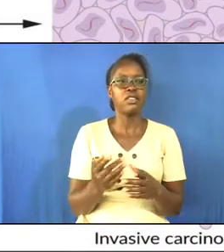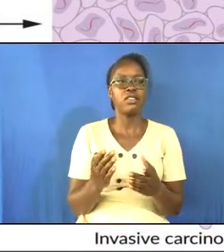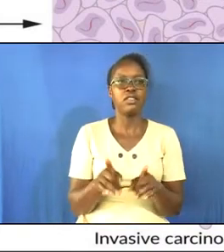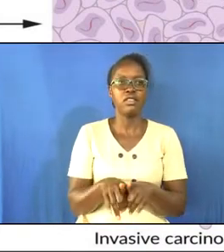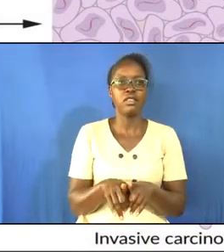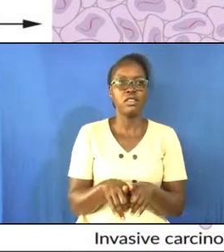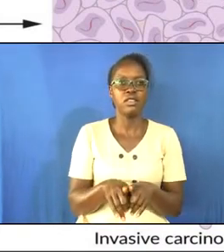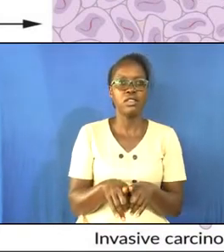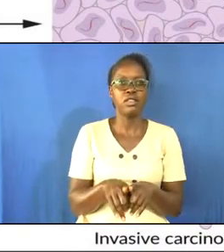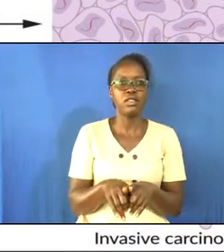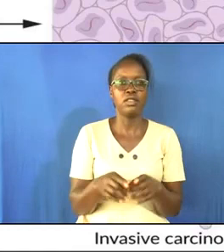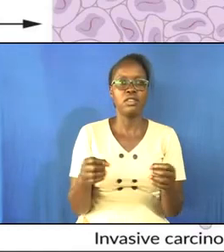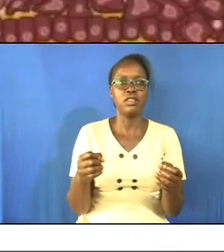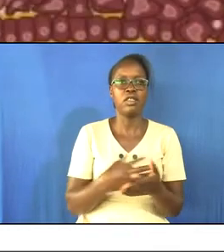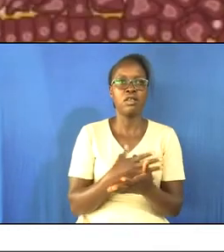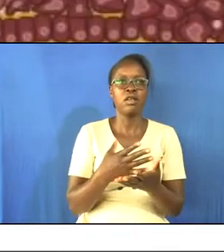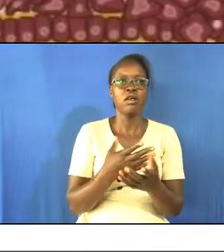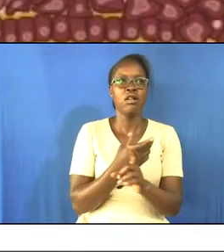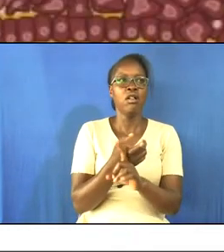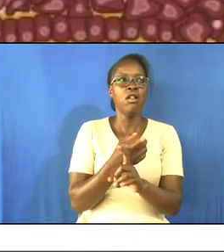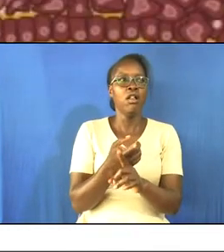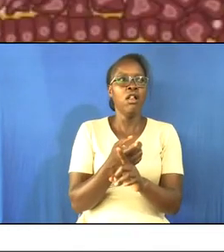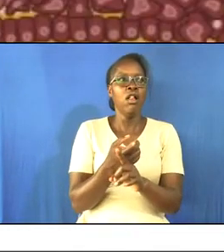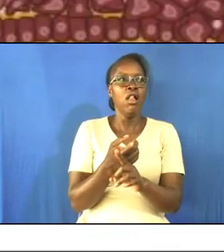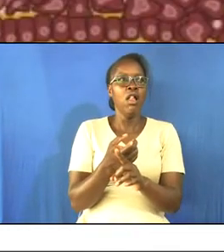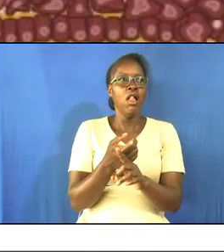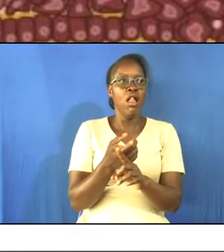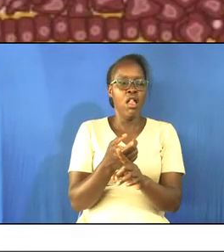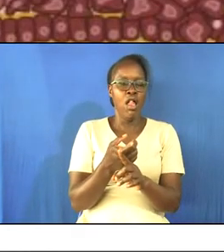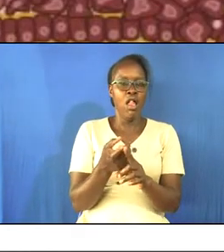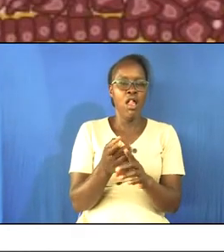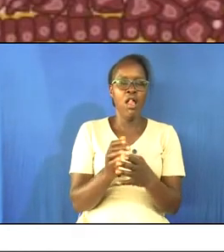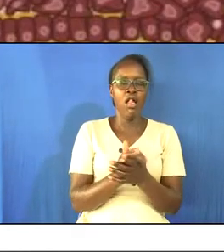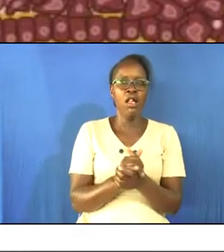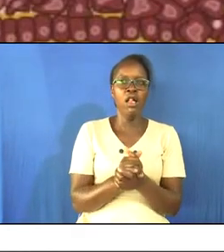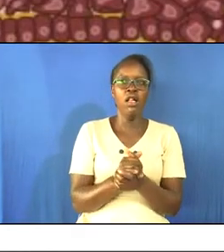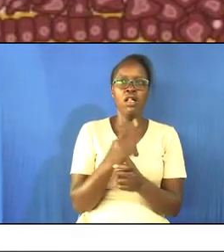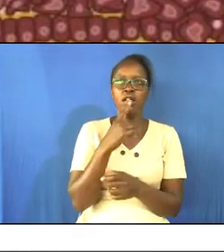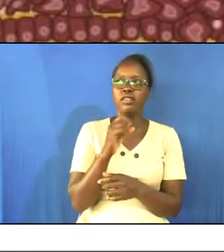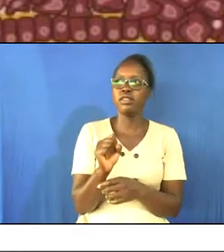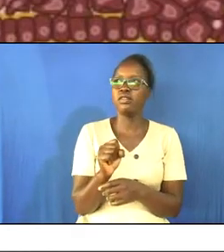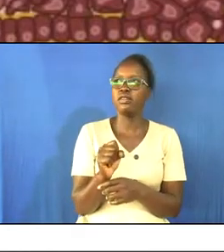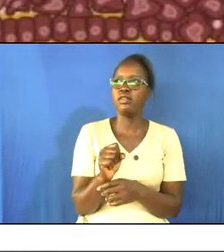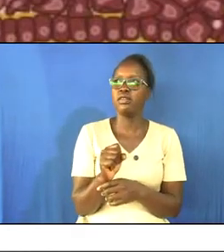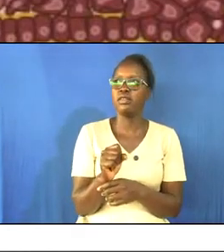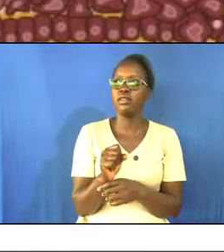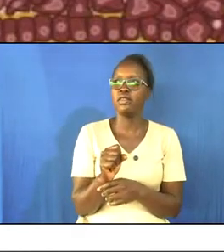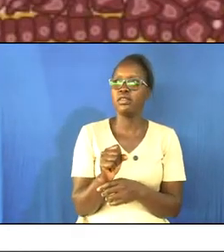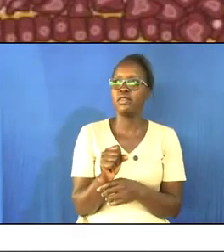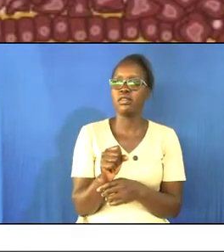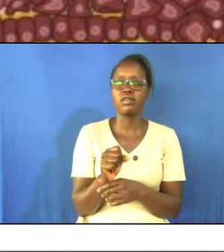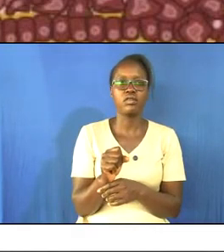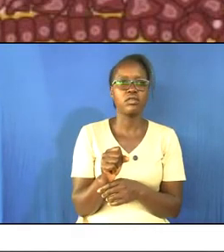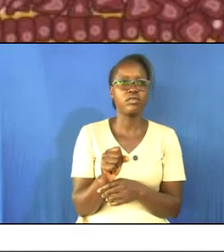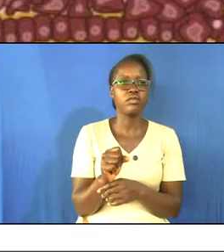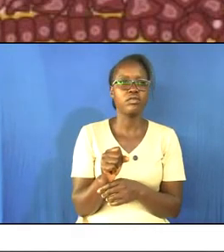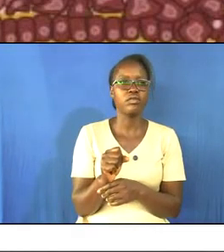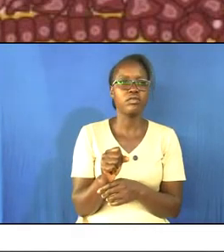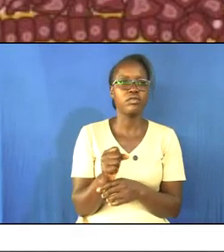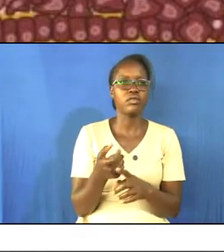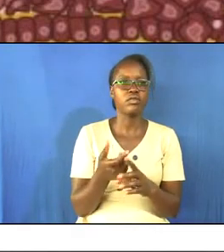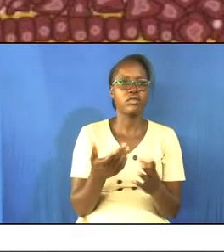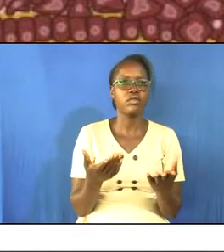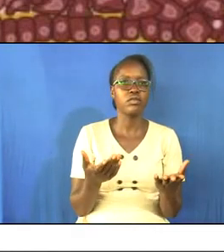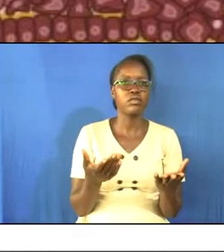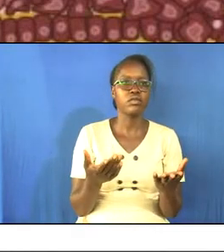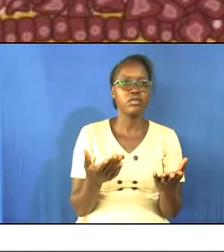that you are seeing falling down, those are cells that have full malignant capability. So early on, in the mild dysplasia, moderate